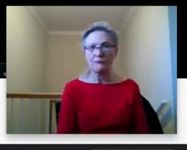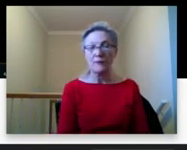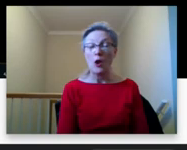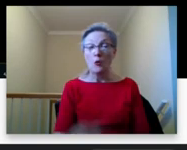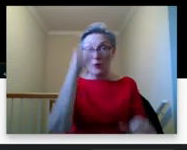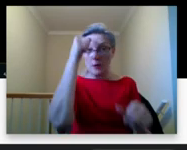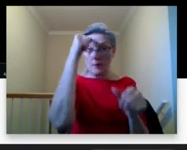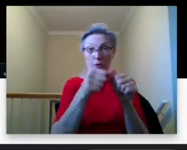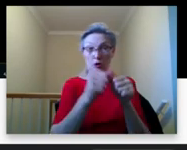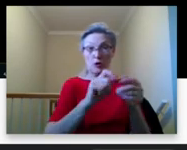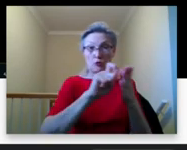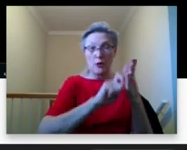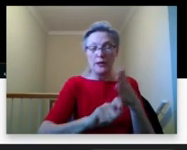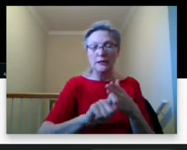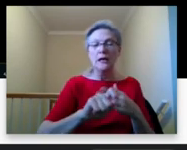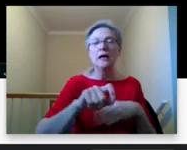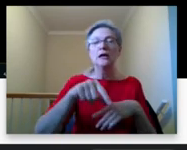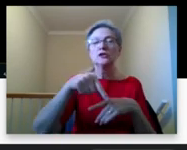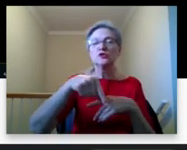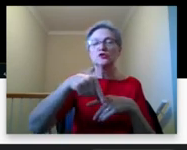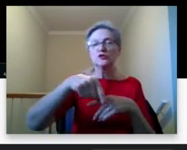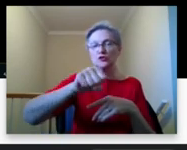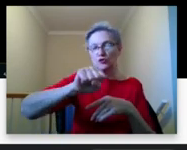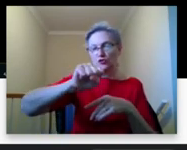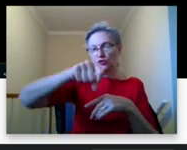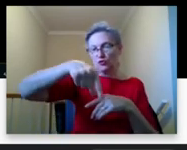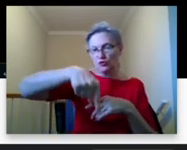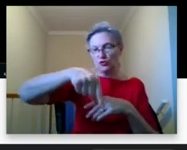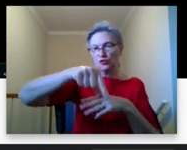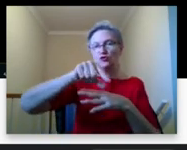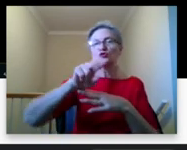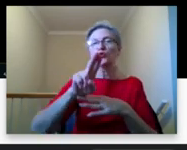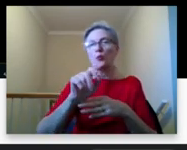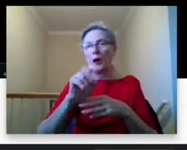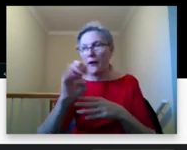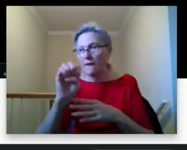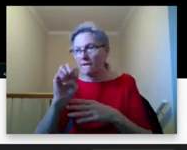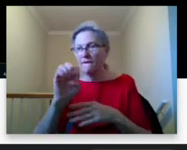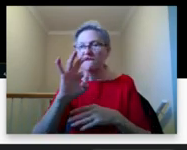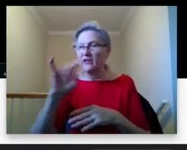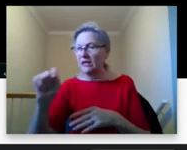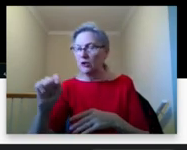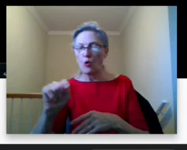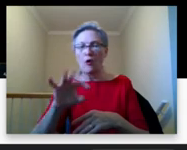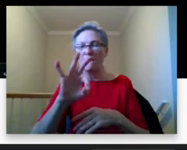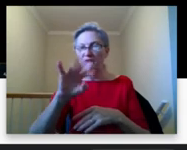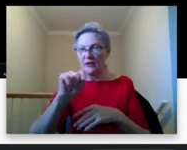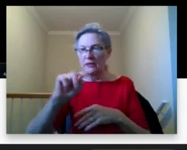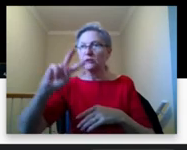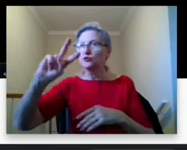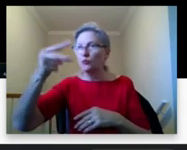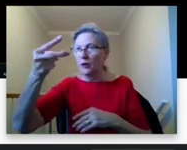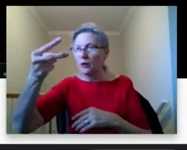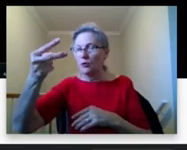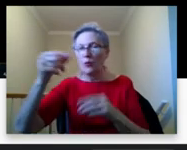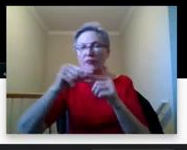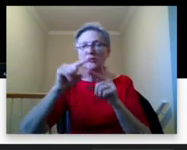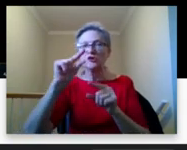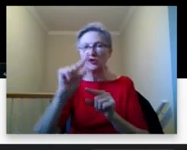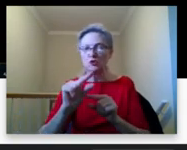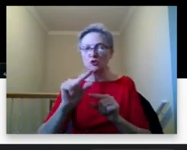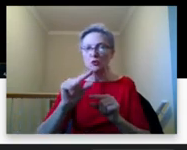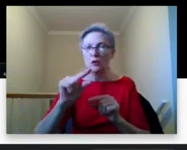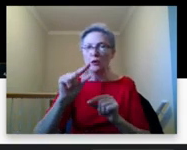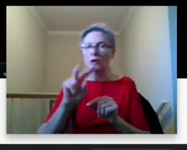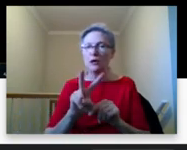Remember, you can write square feet in a lot of different ways. You could write feet squared with that little exponent 2, right? Or you can